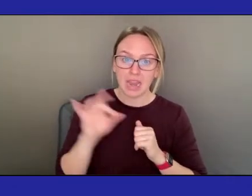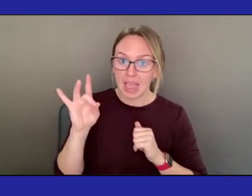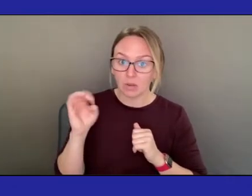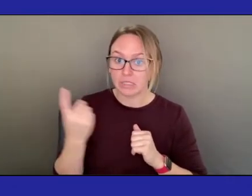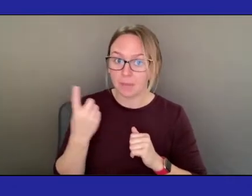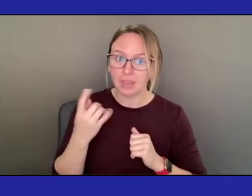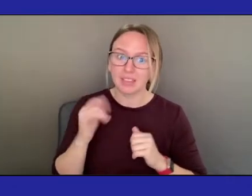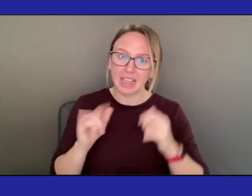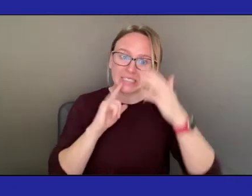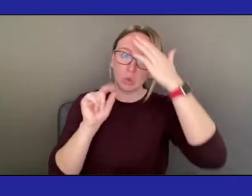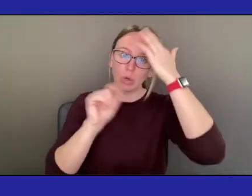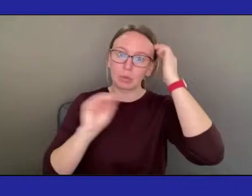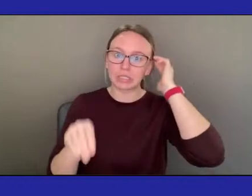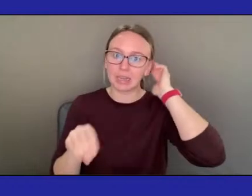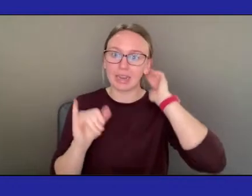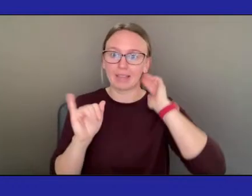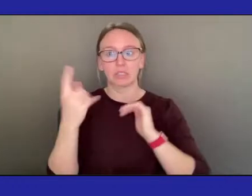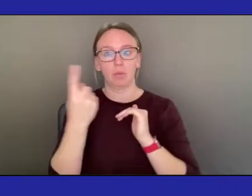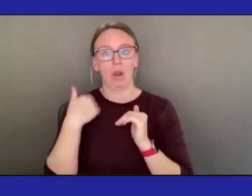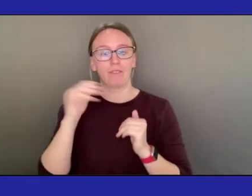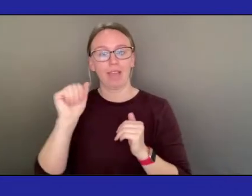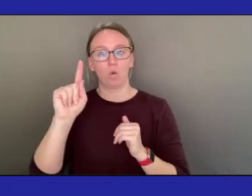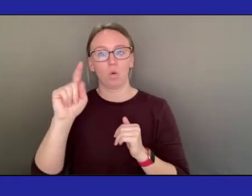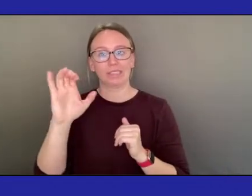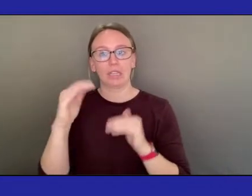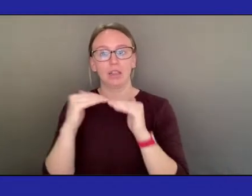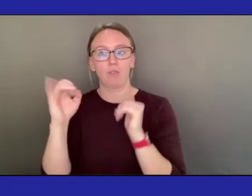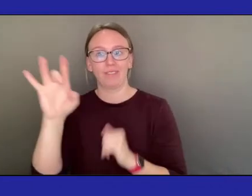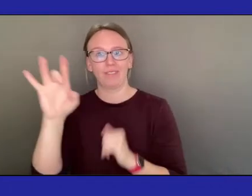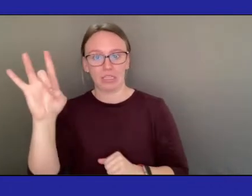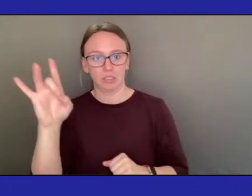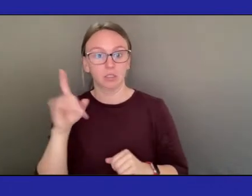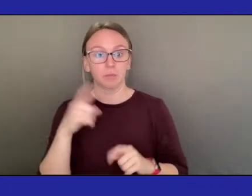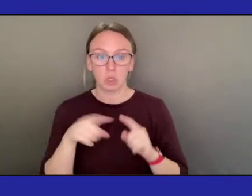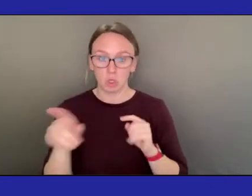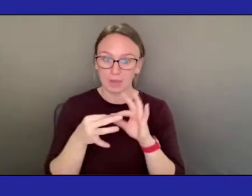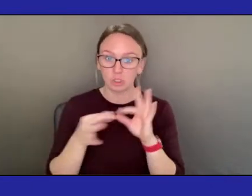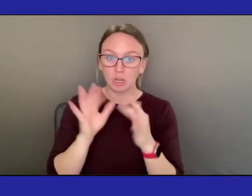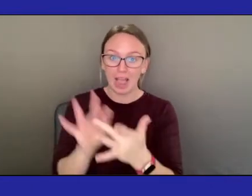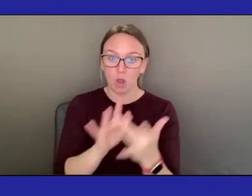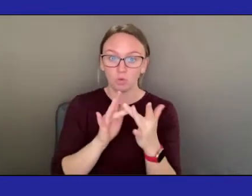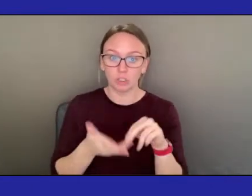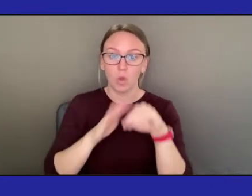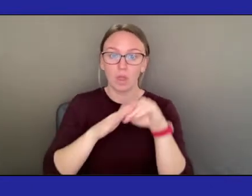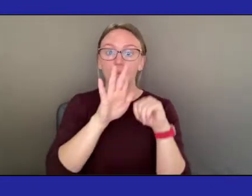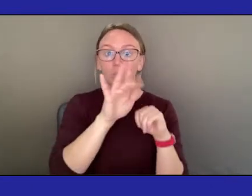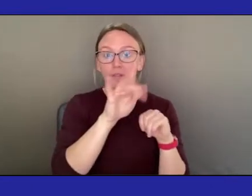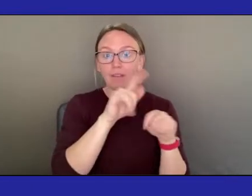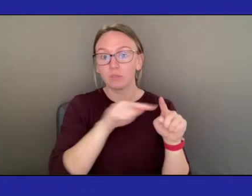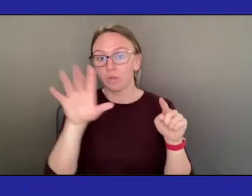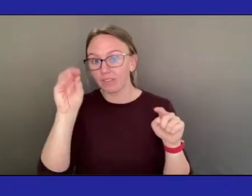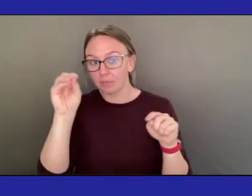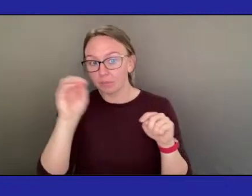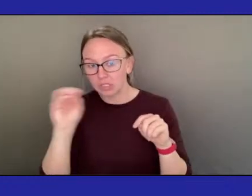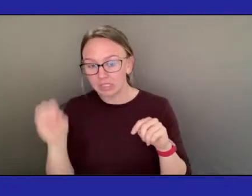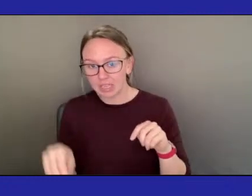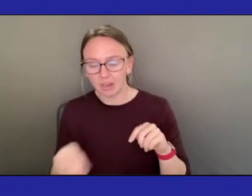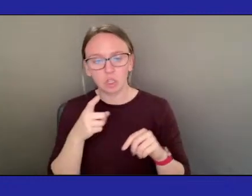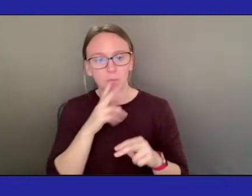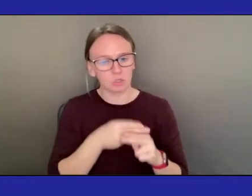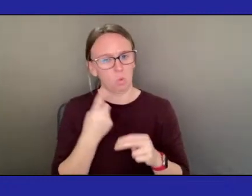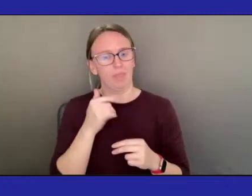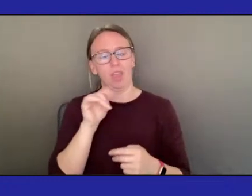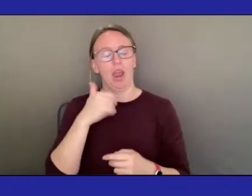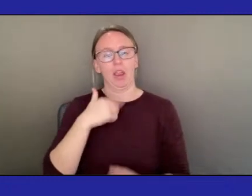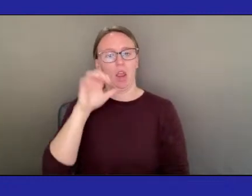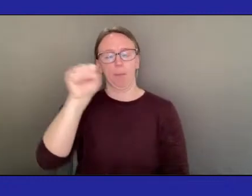then, but you mentioned outreach going up 25 to 50%. You mentioned the one that caught my eye was also